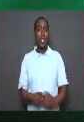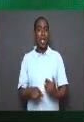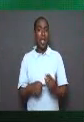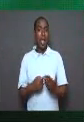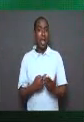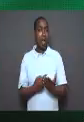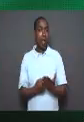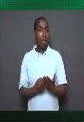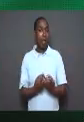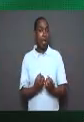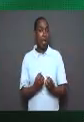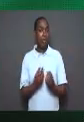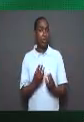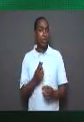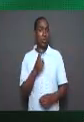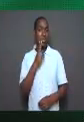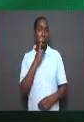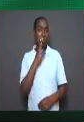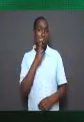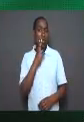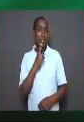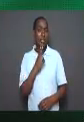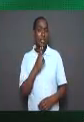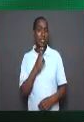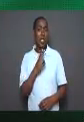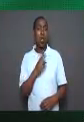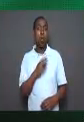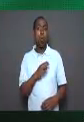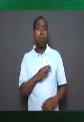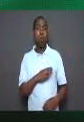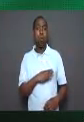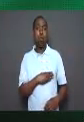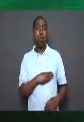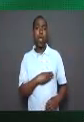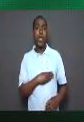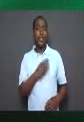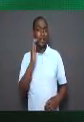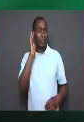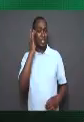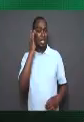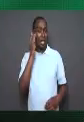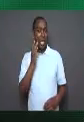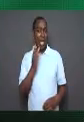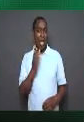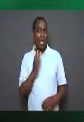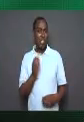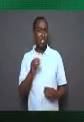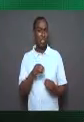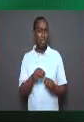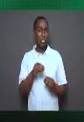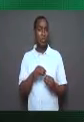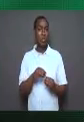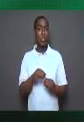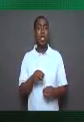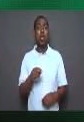It is more likely that smokers develop bronchitis and chronic obstructive